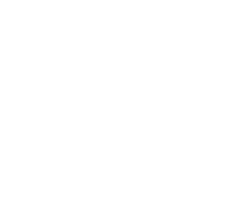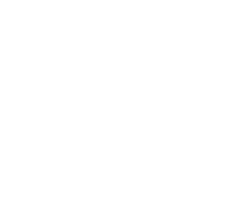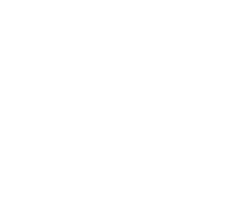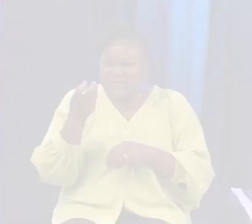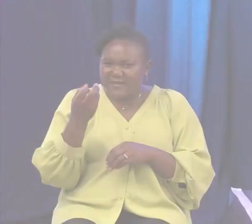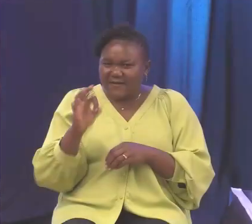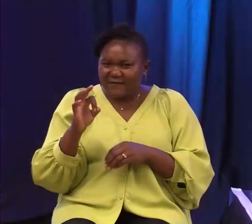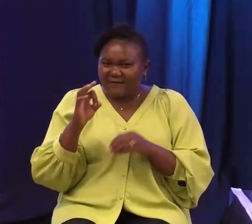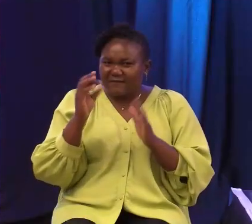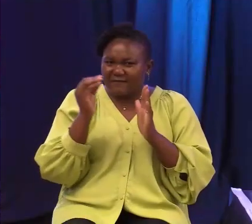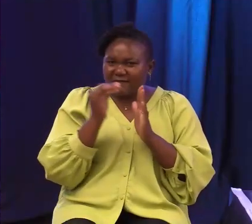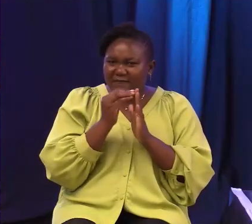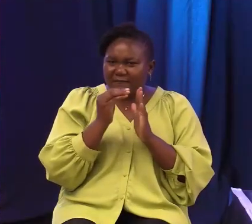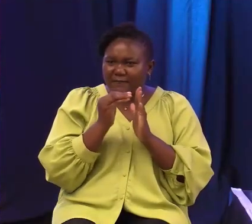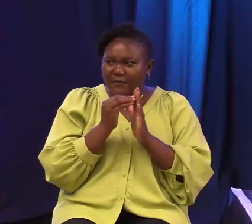wanted to put it on